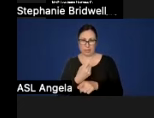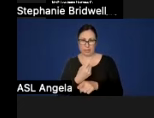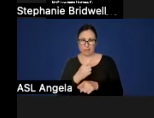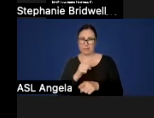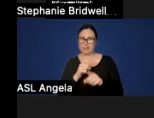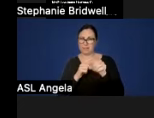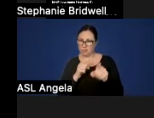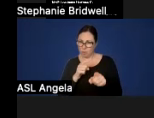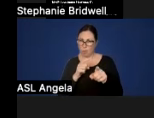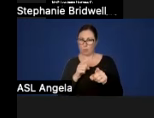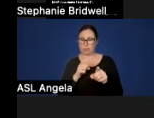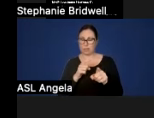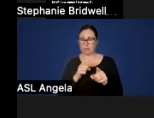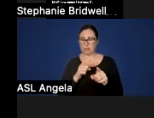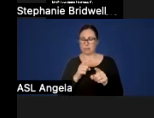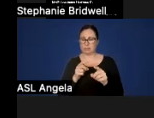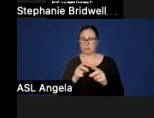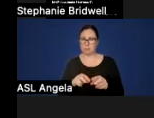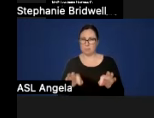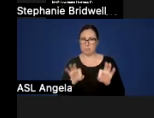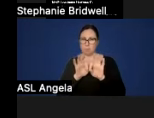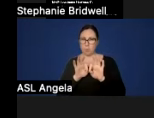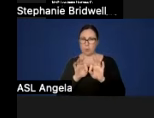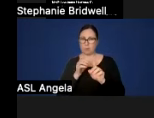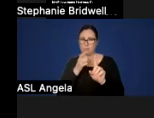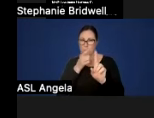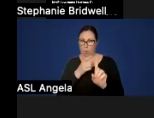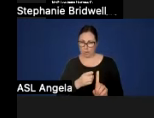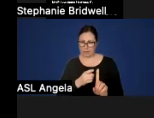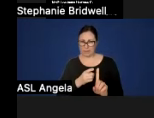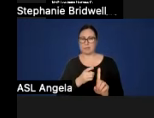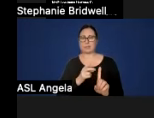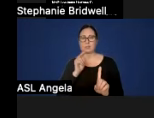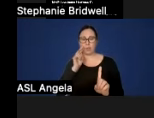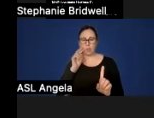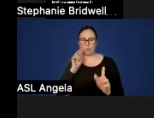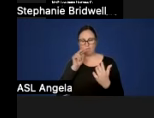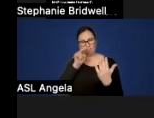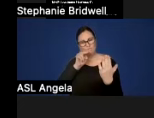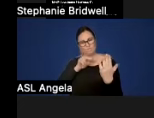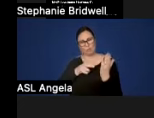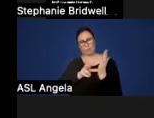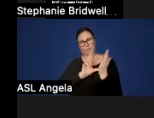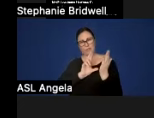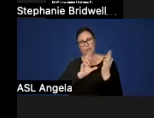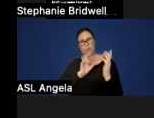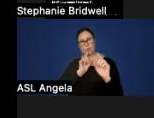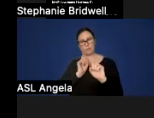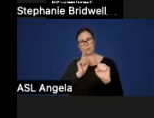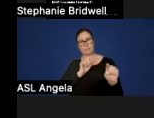your team or your response and really start to look at that. Like, what does it mean for your